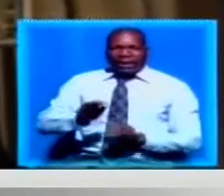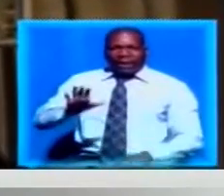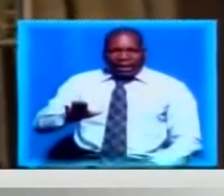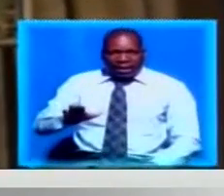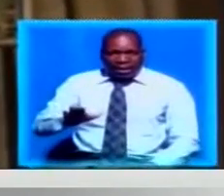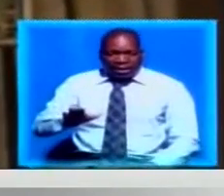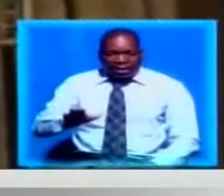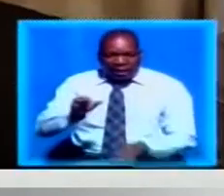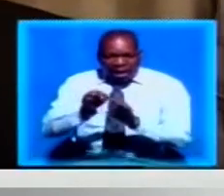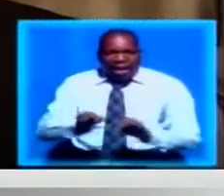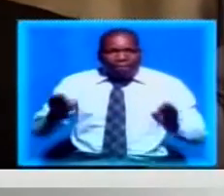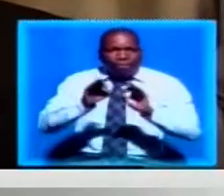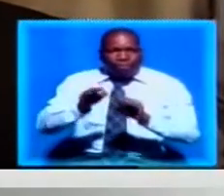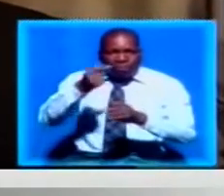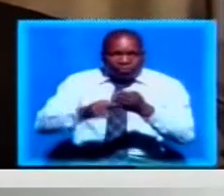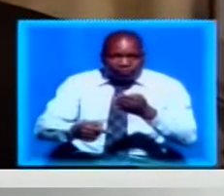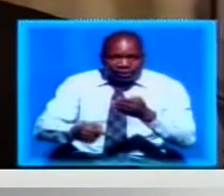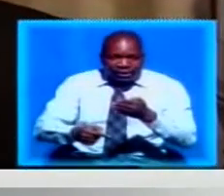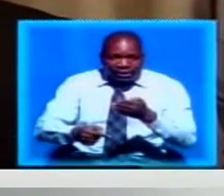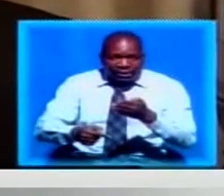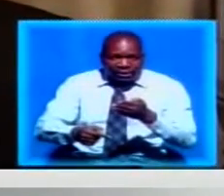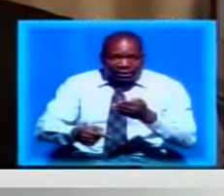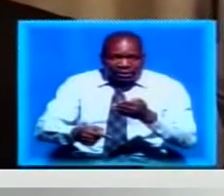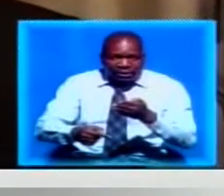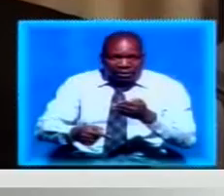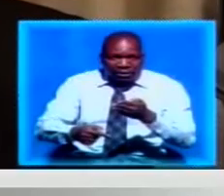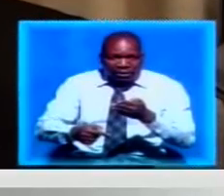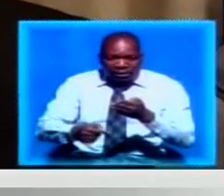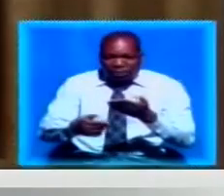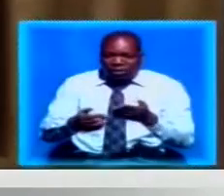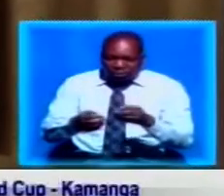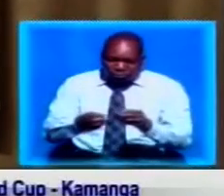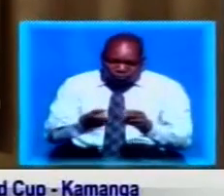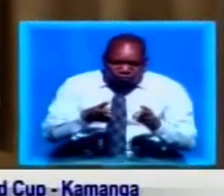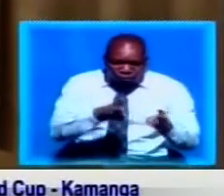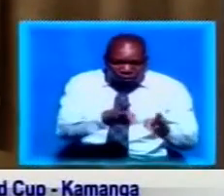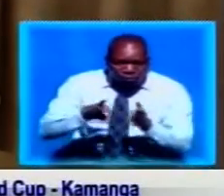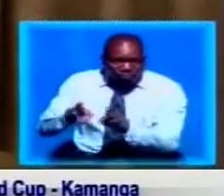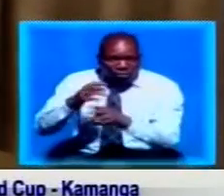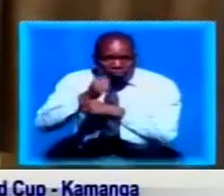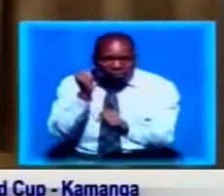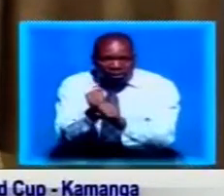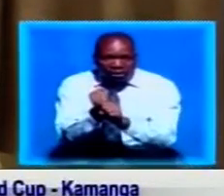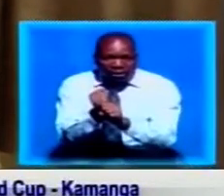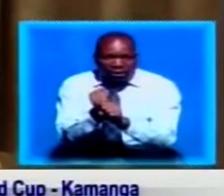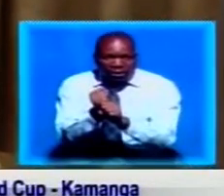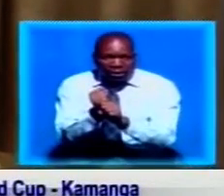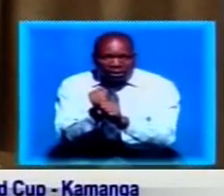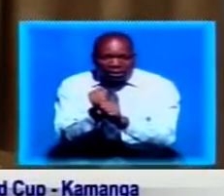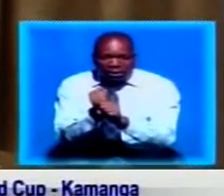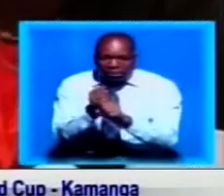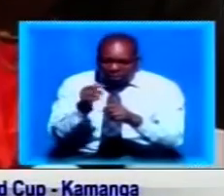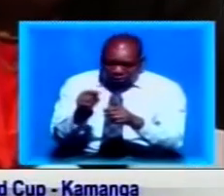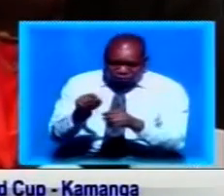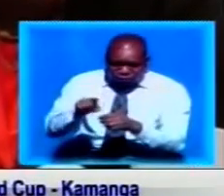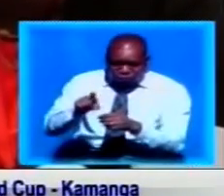most importantly, the breeders in developing mechanisms to combat the cassava